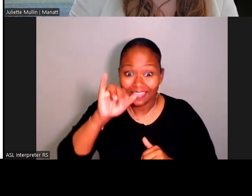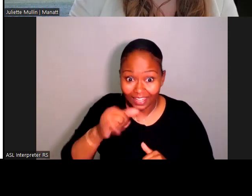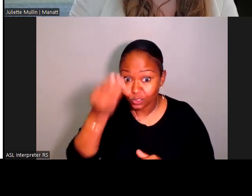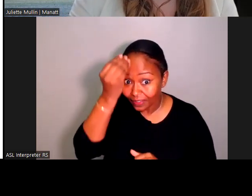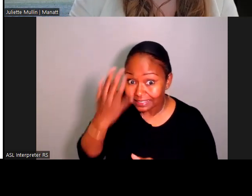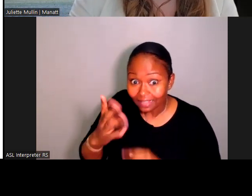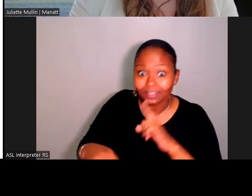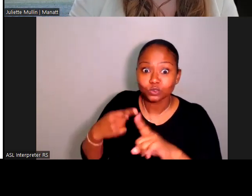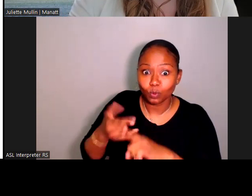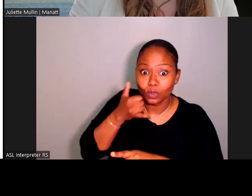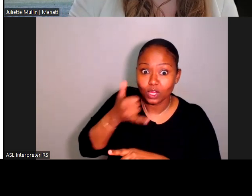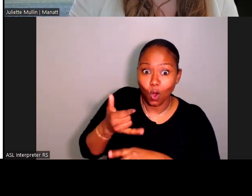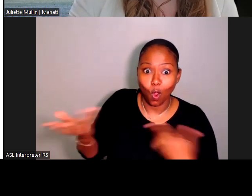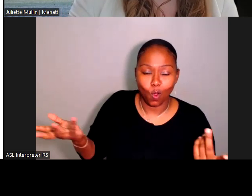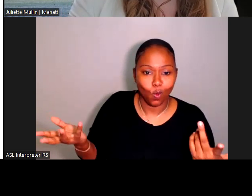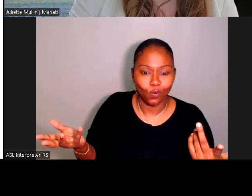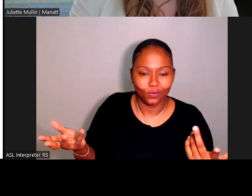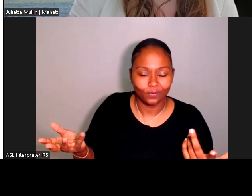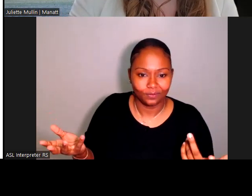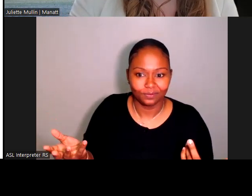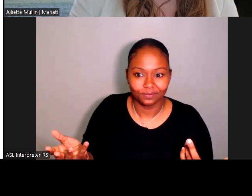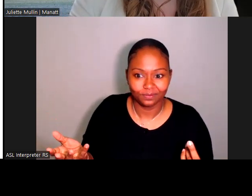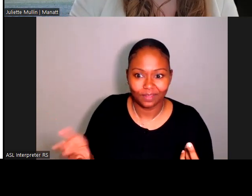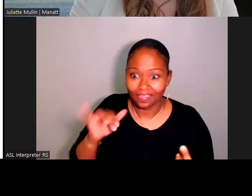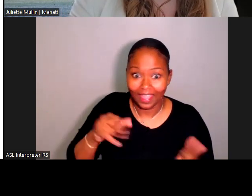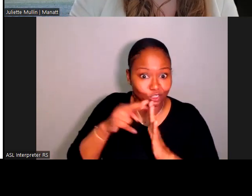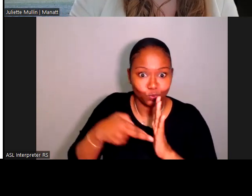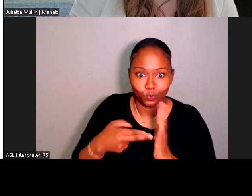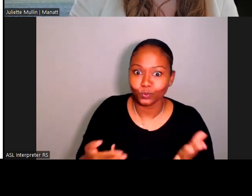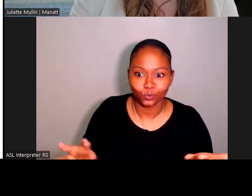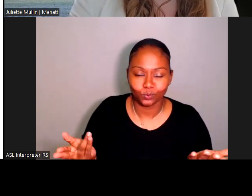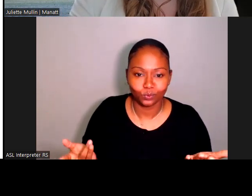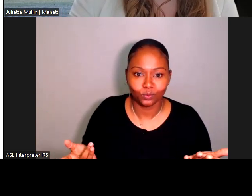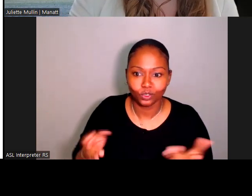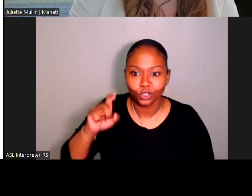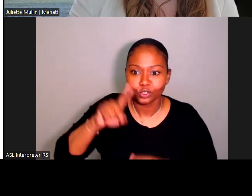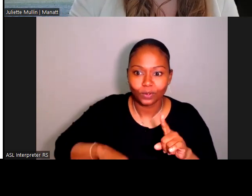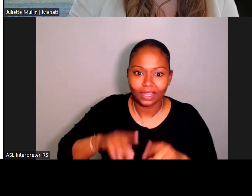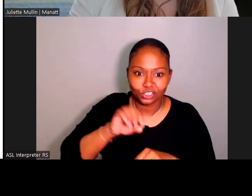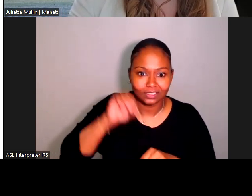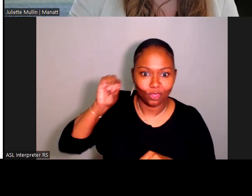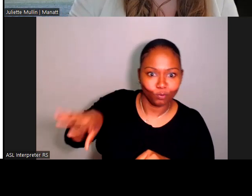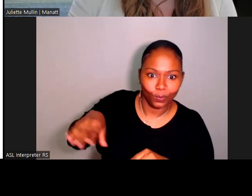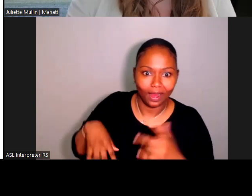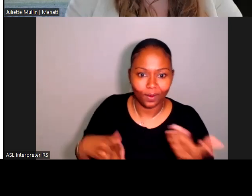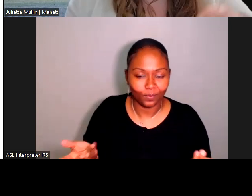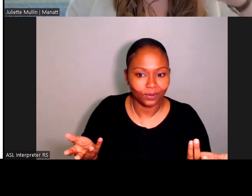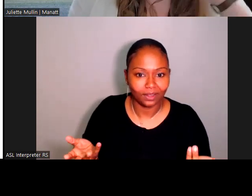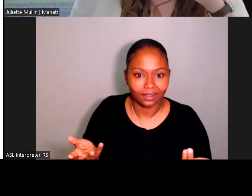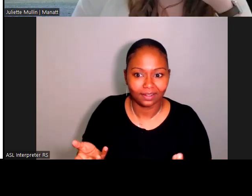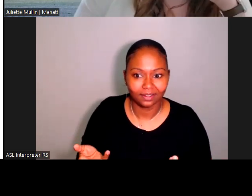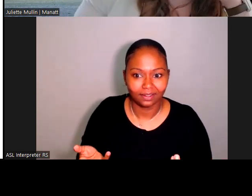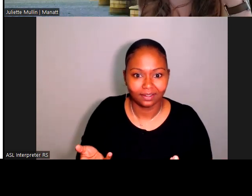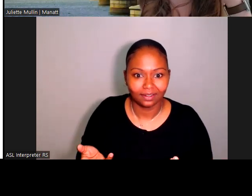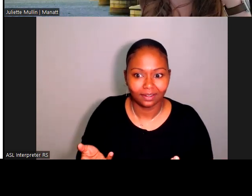we call, or that is the rule. So you can't just throw it out. And a number